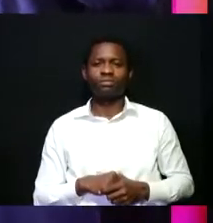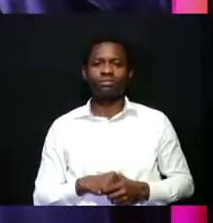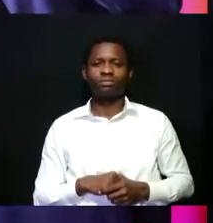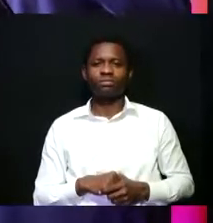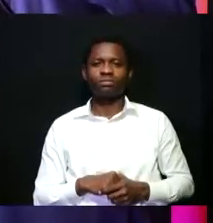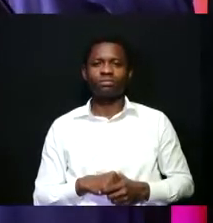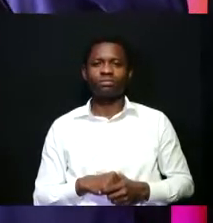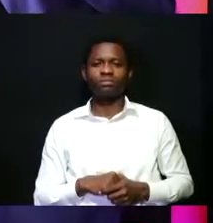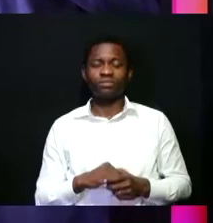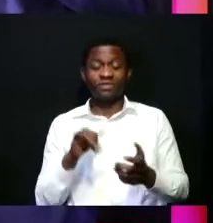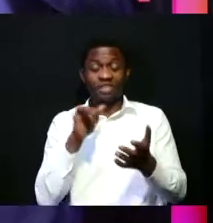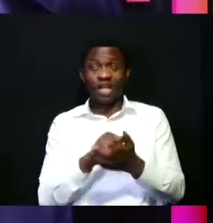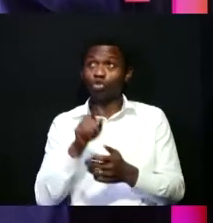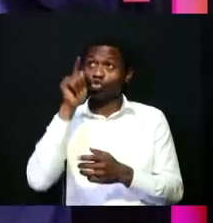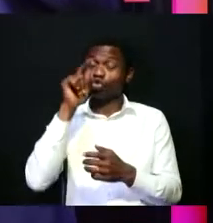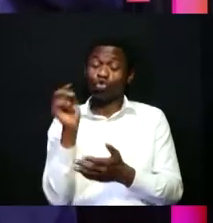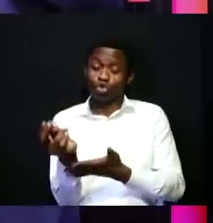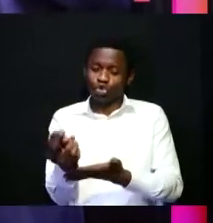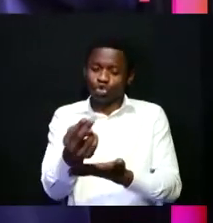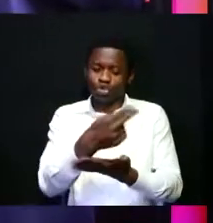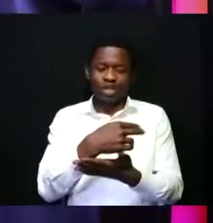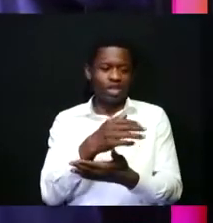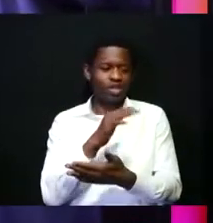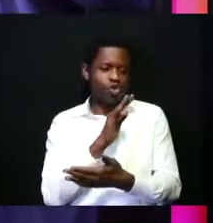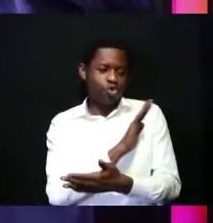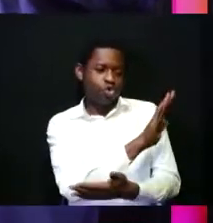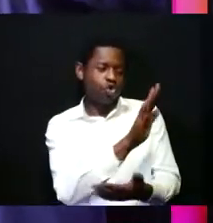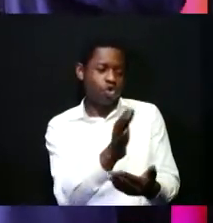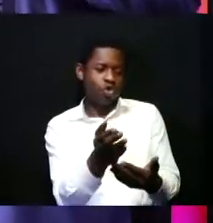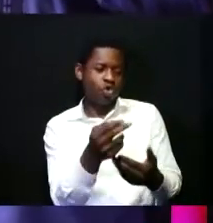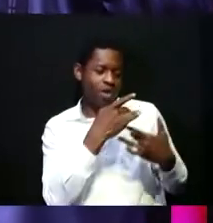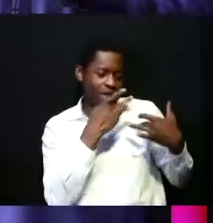That you are turning their hearts back to you again.